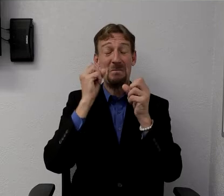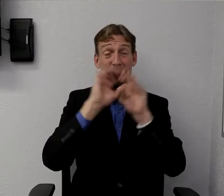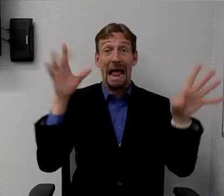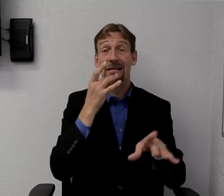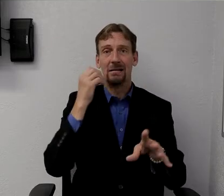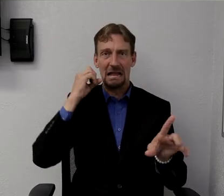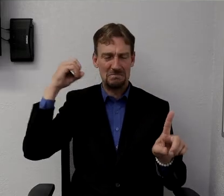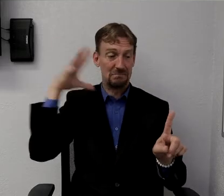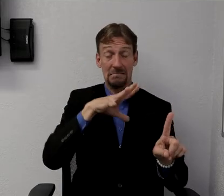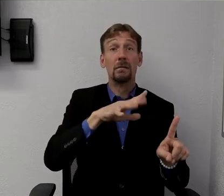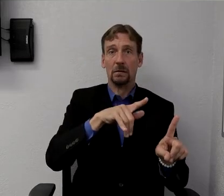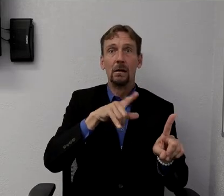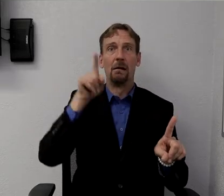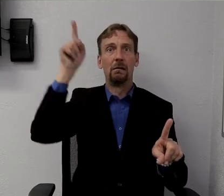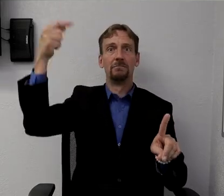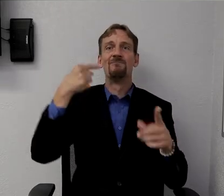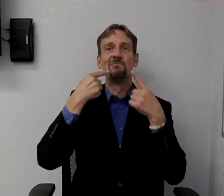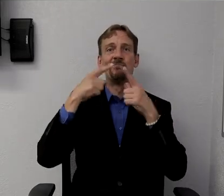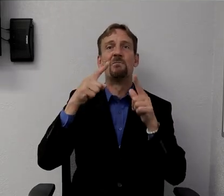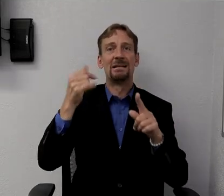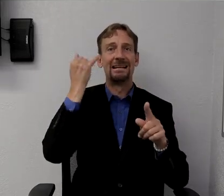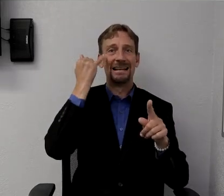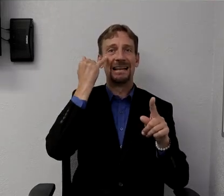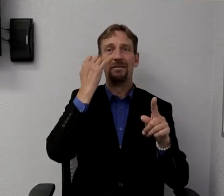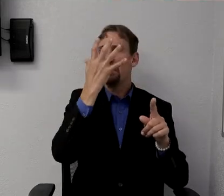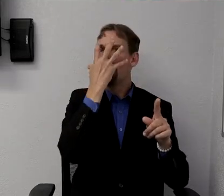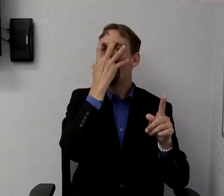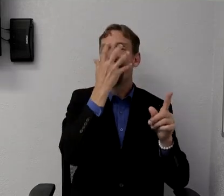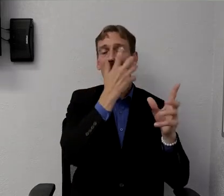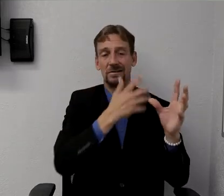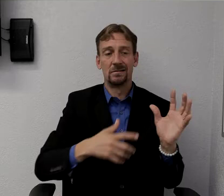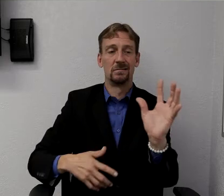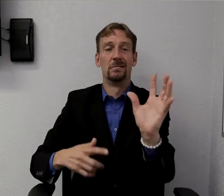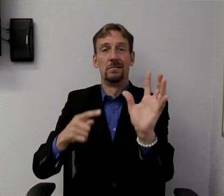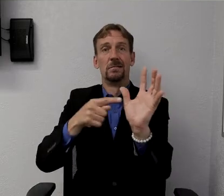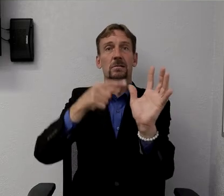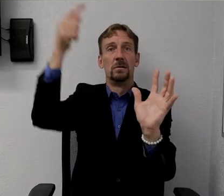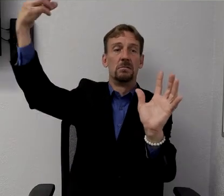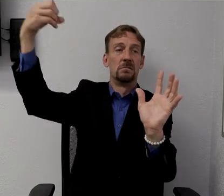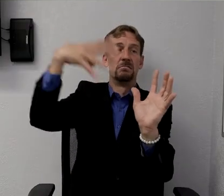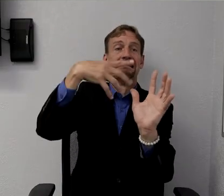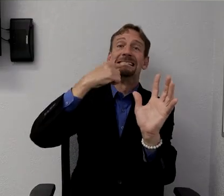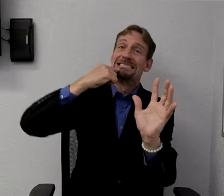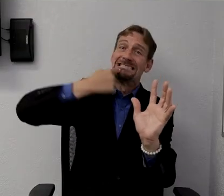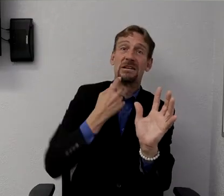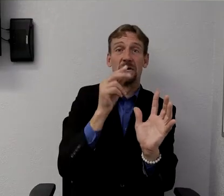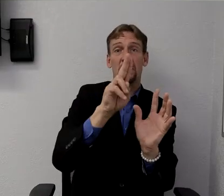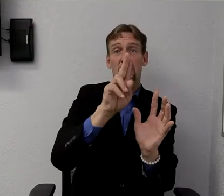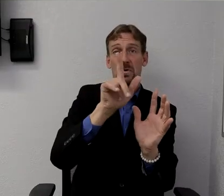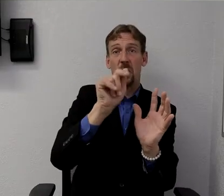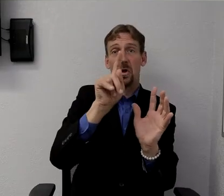that bringing the mask in and subjecting it to intense ultraviolet light for a period of time